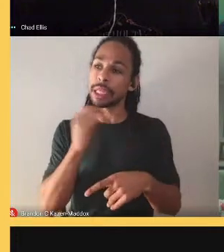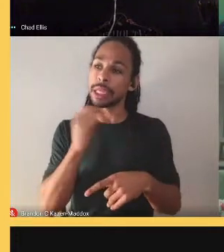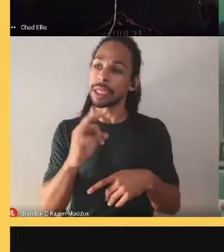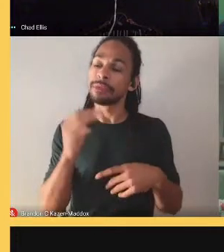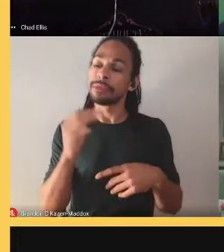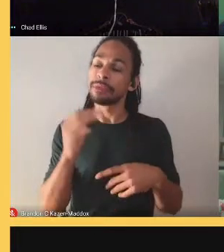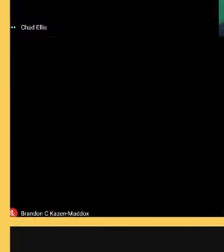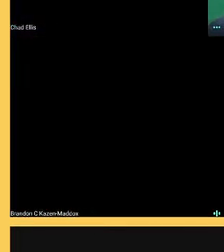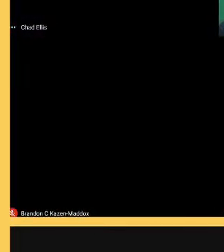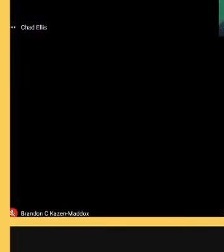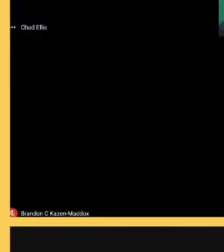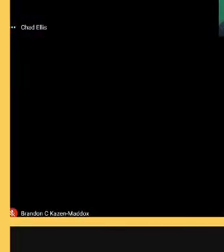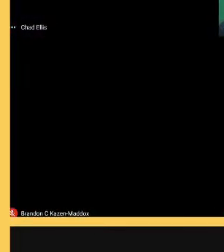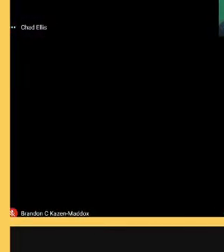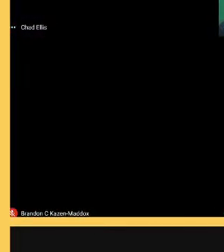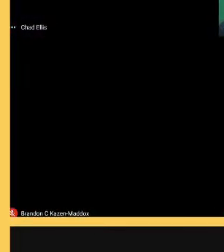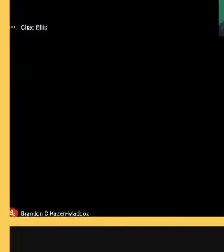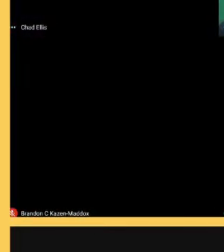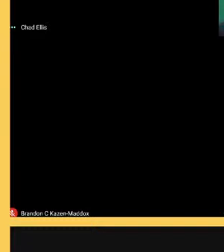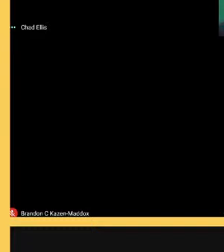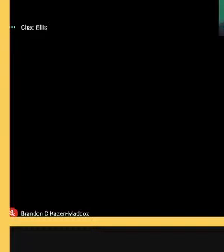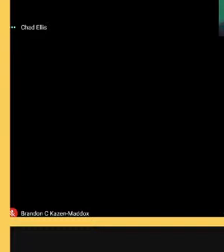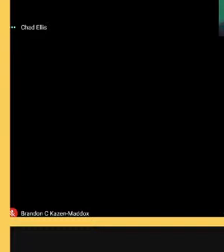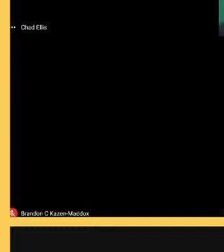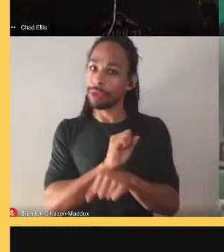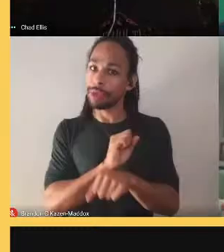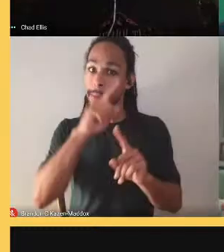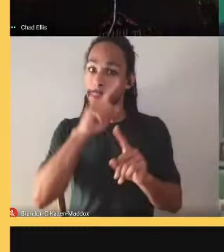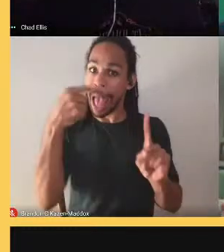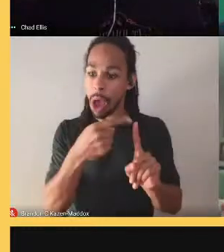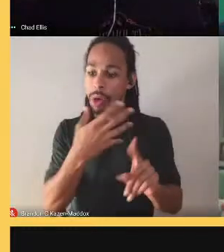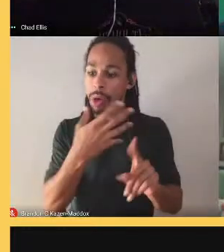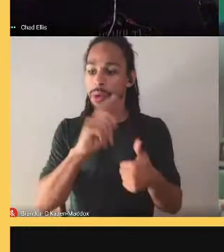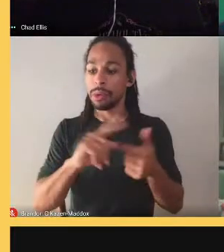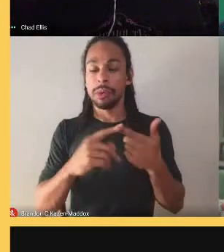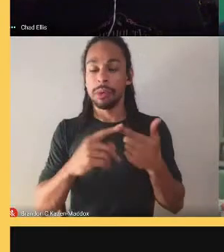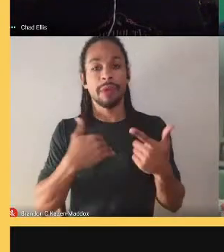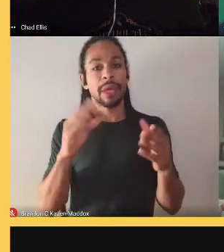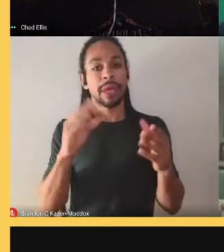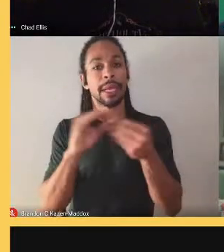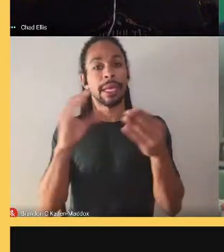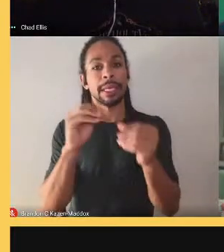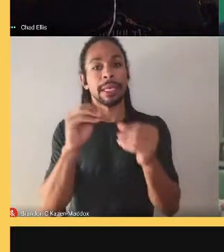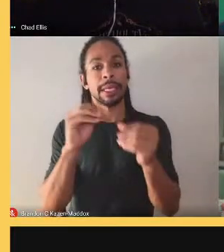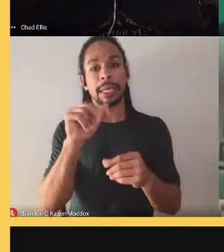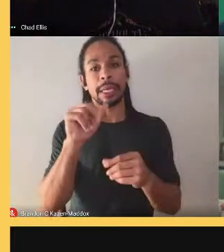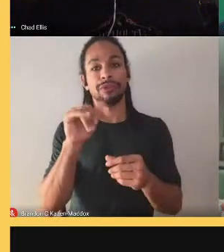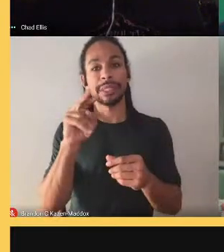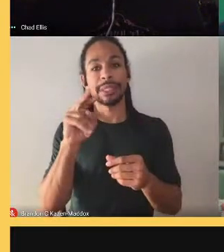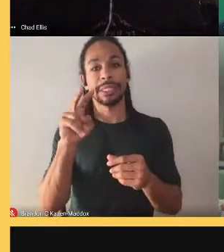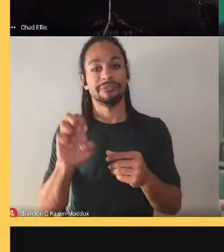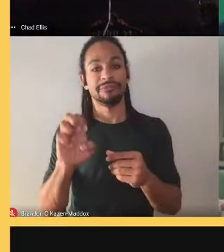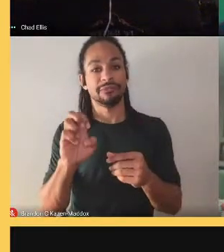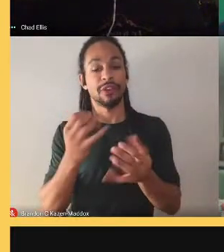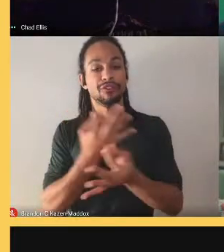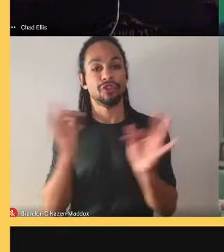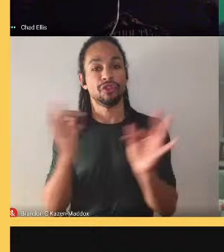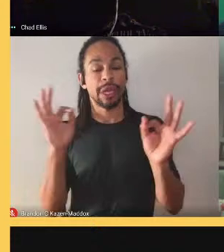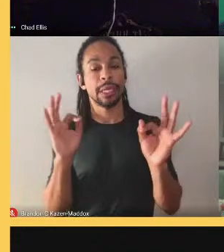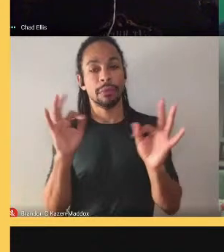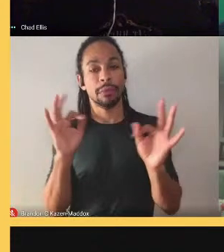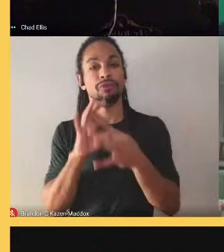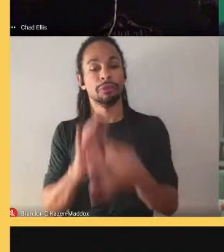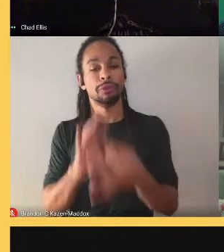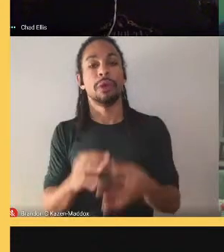but also gives them a lot of narrative freedom within what their character is outside of what they can do.